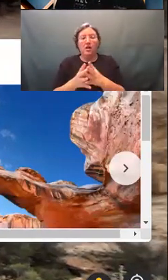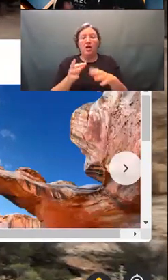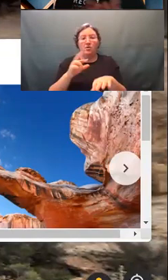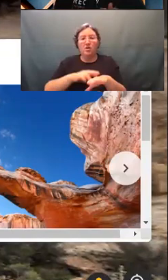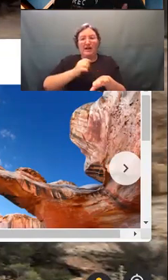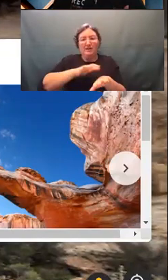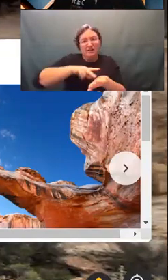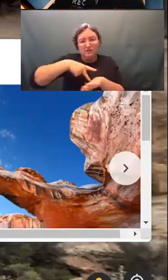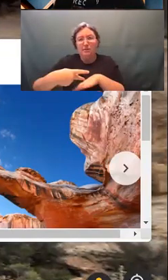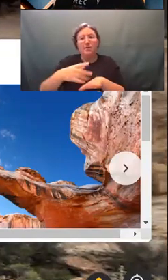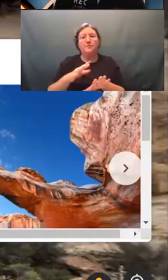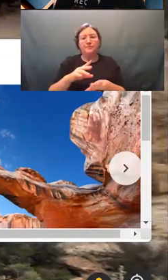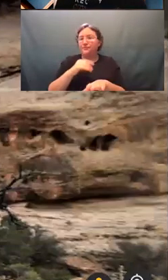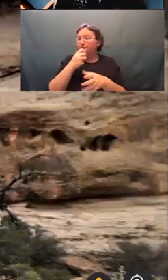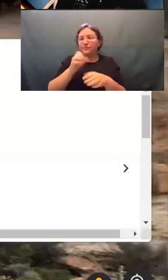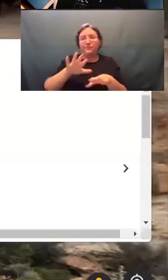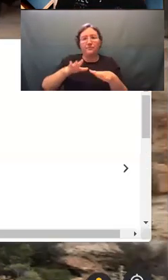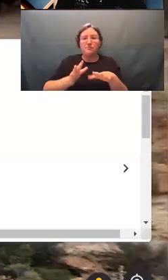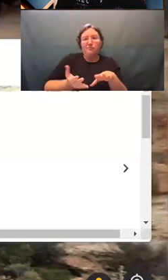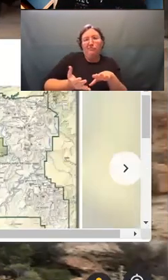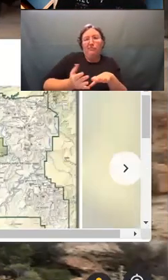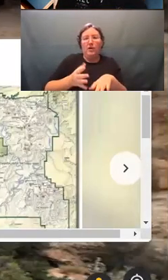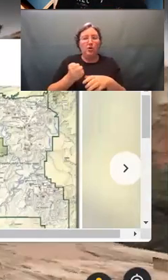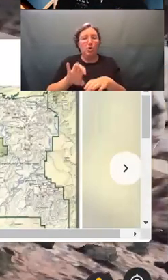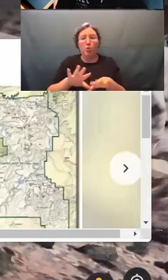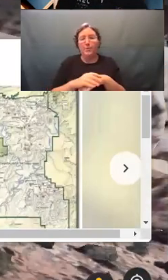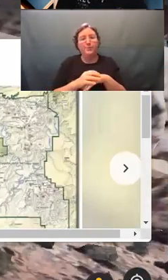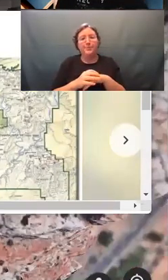want to avoid rolling your ankles through here.